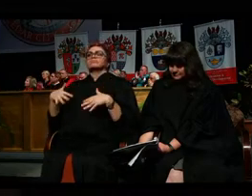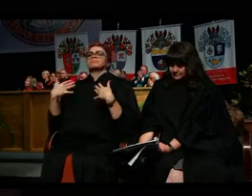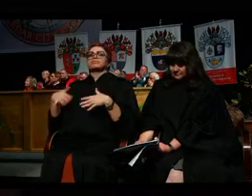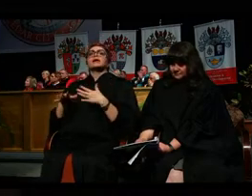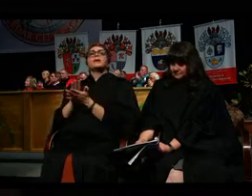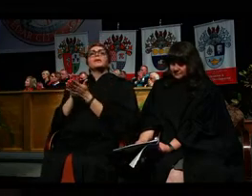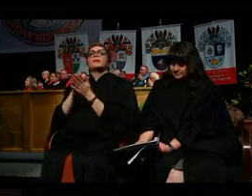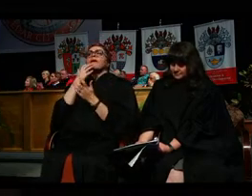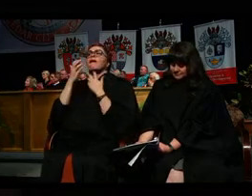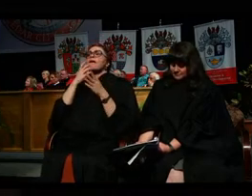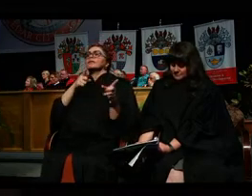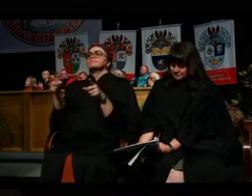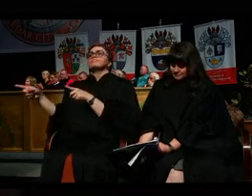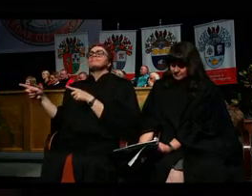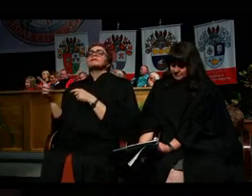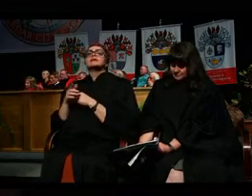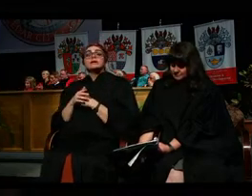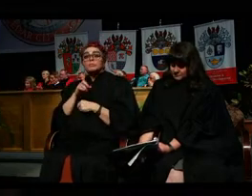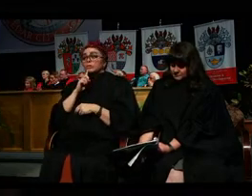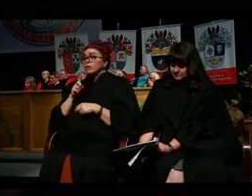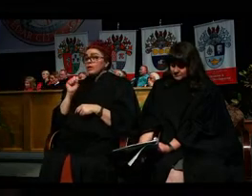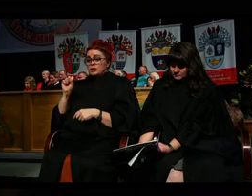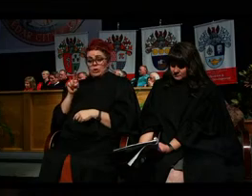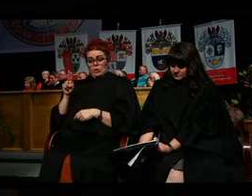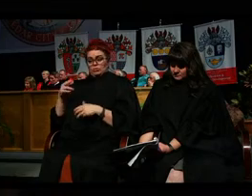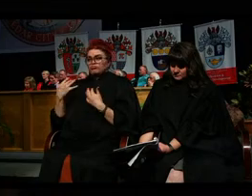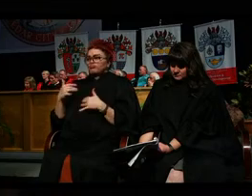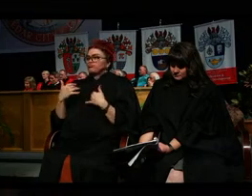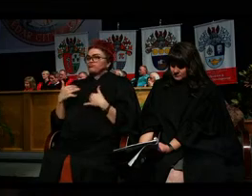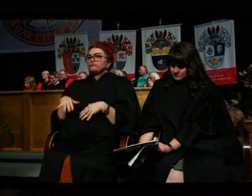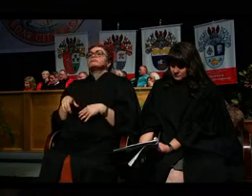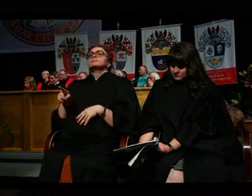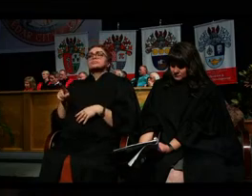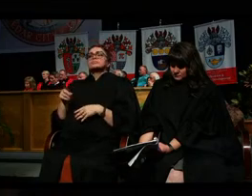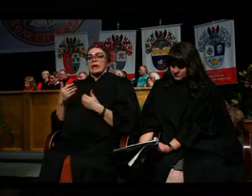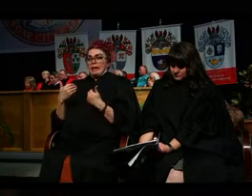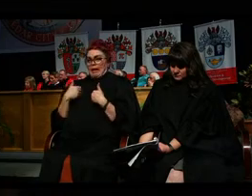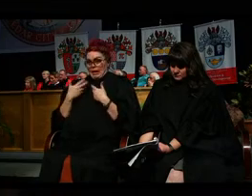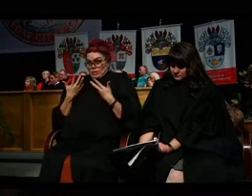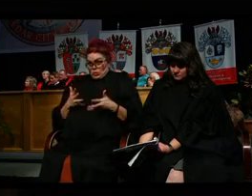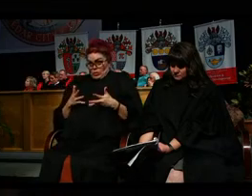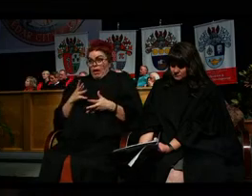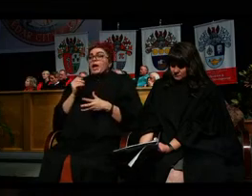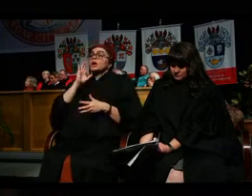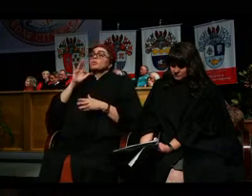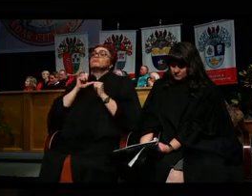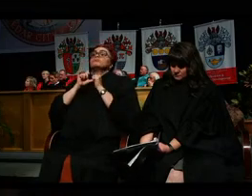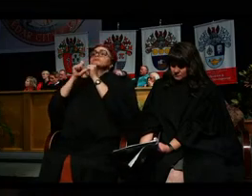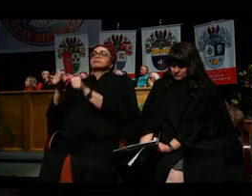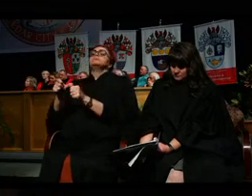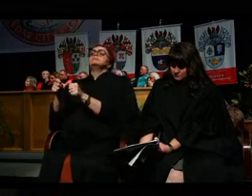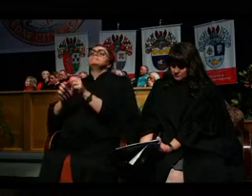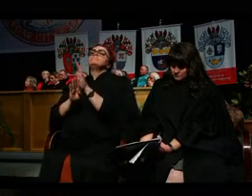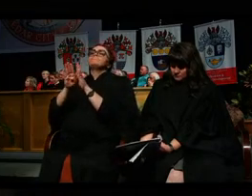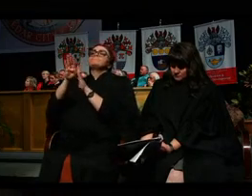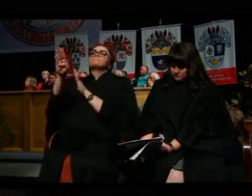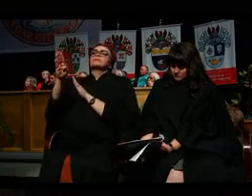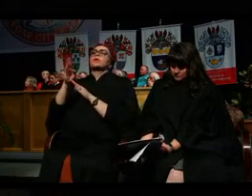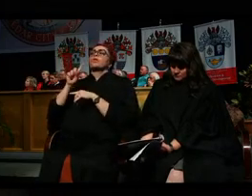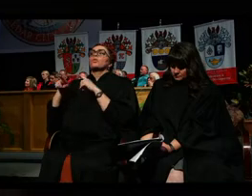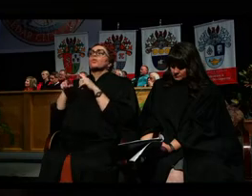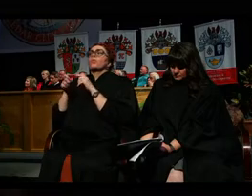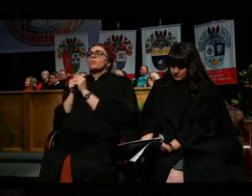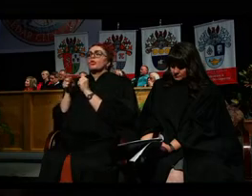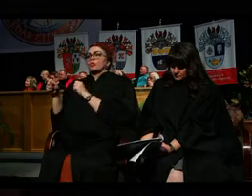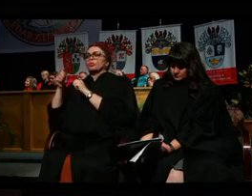By any measure, Southern Utah University has and will continue to flourish with you at the helm. Throughout your career, you